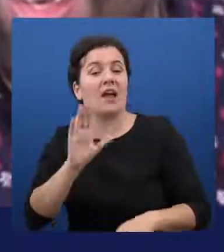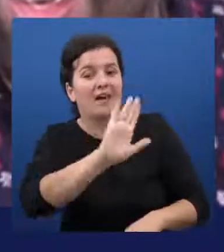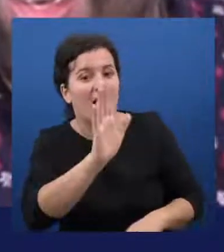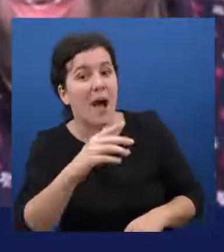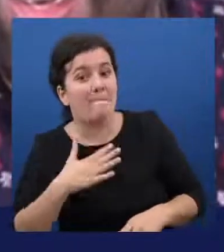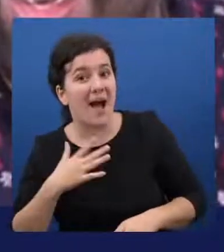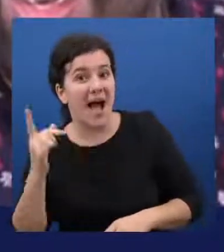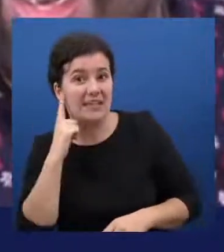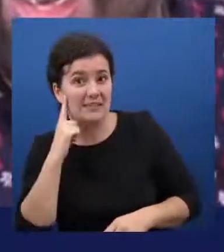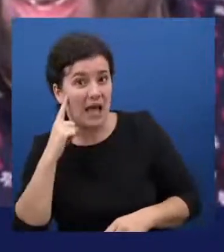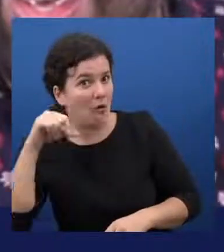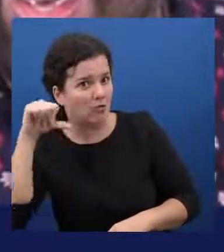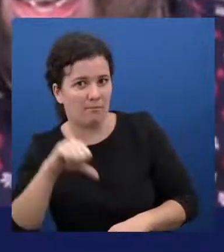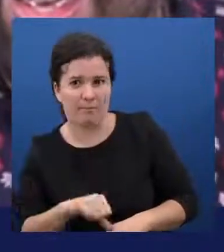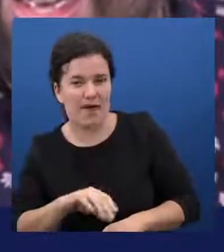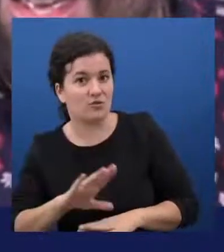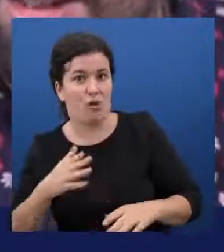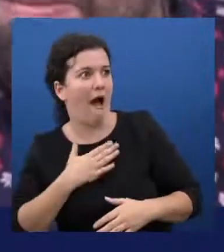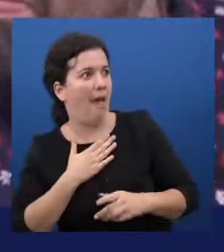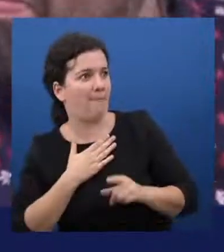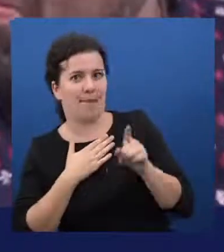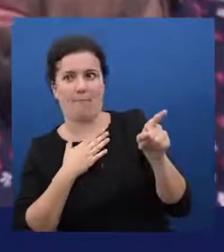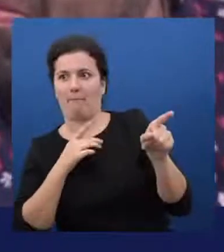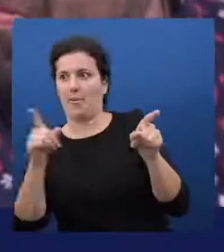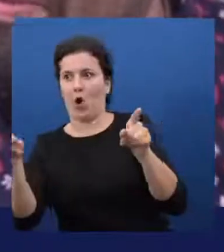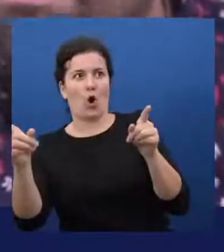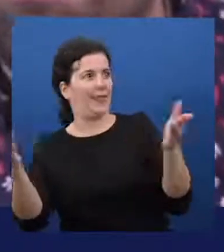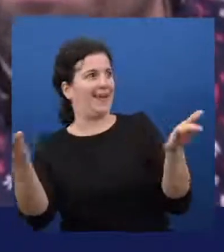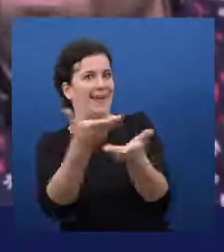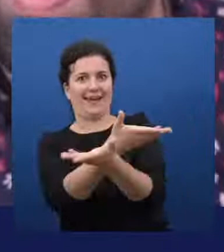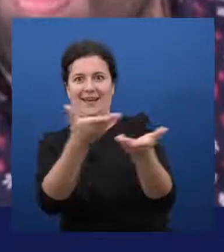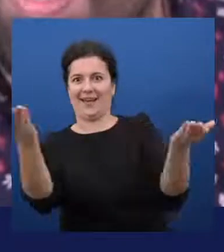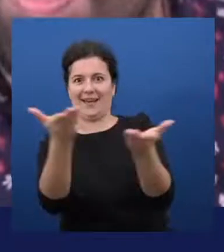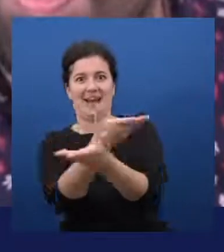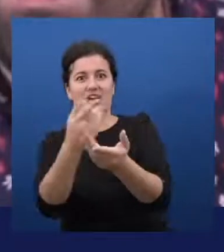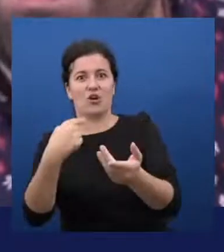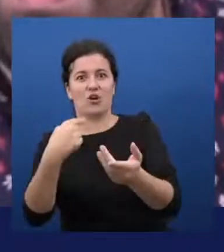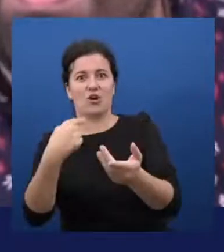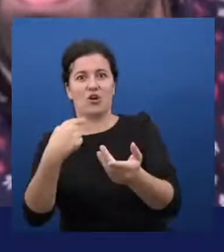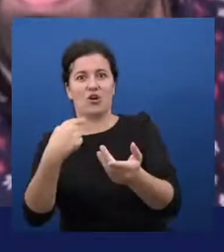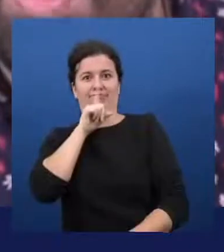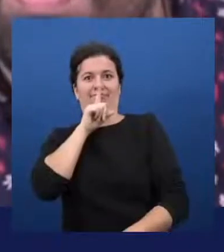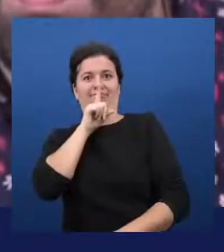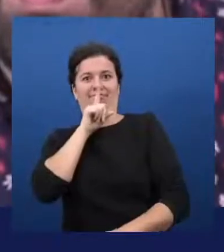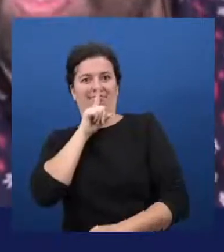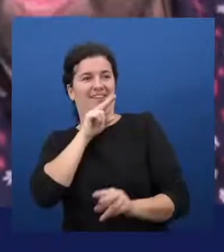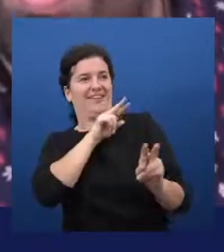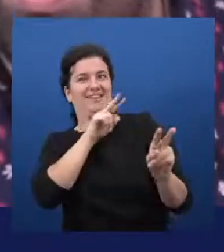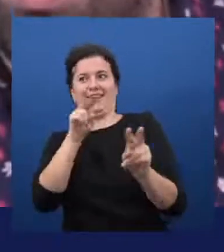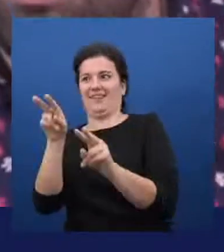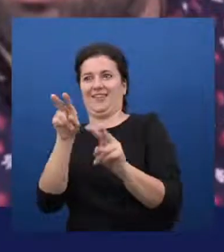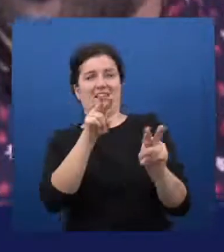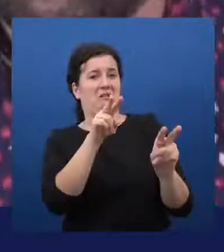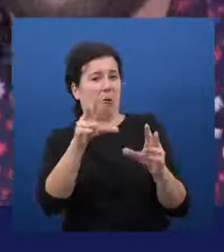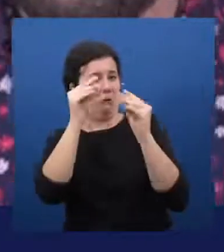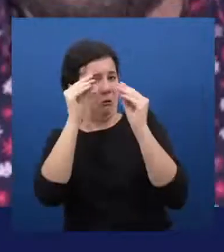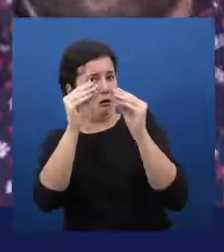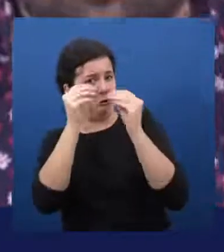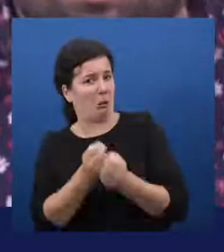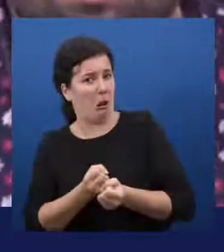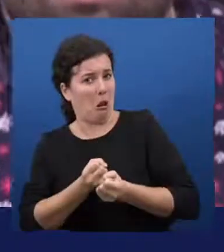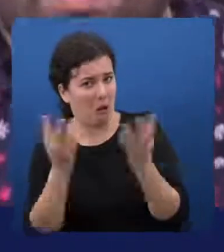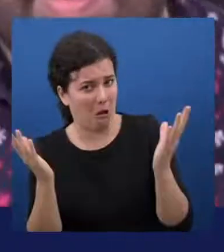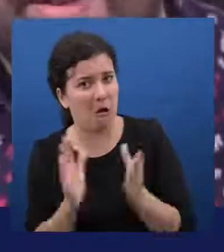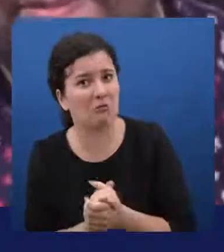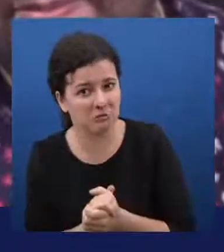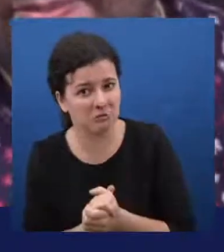really happy that you're having this conversation, actually. And I'm learning a lot from this one, especially. And it's totally fine. So